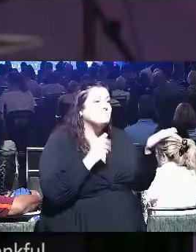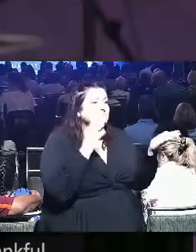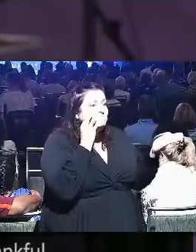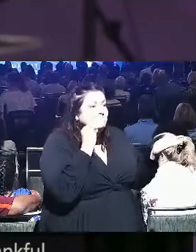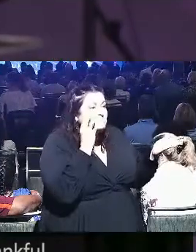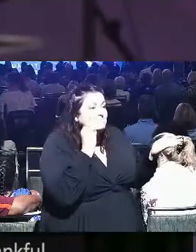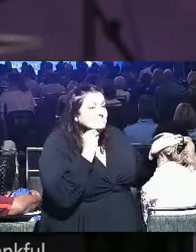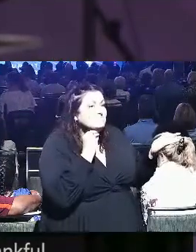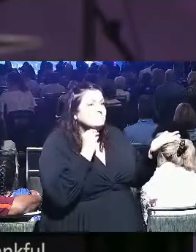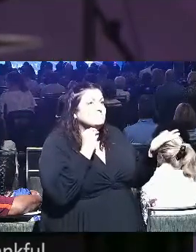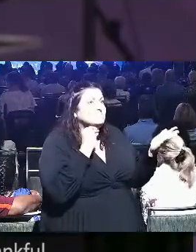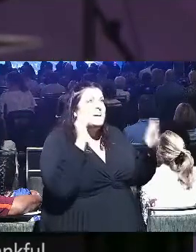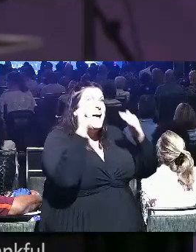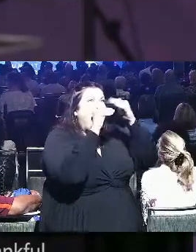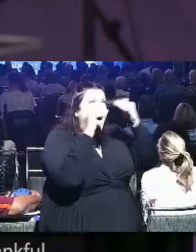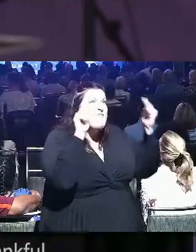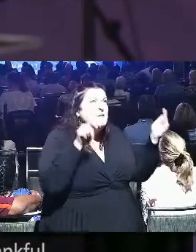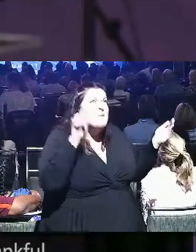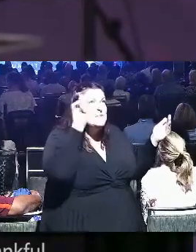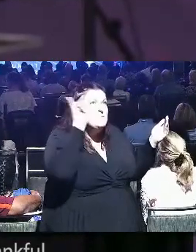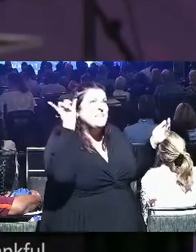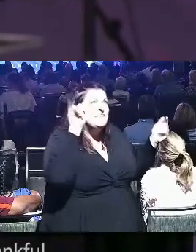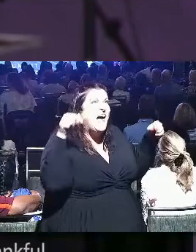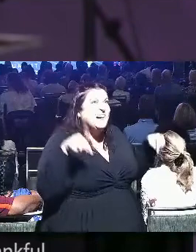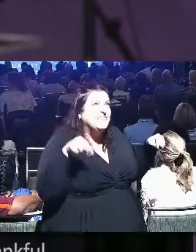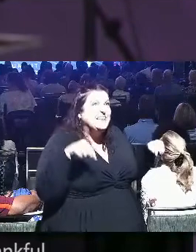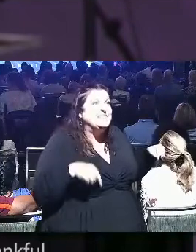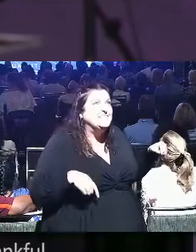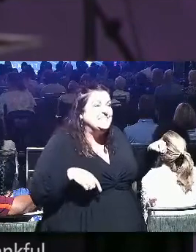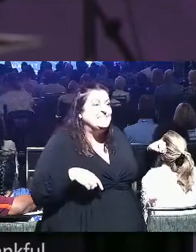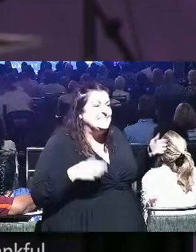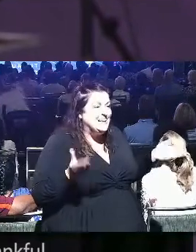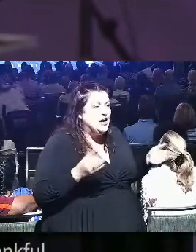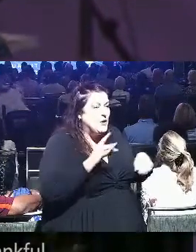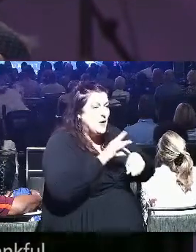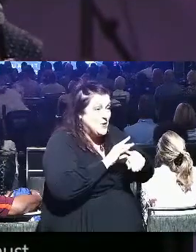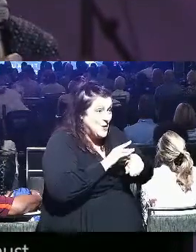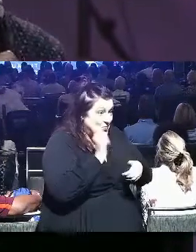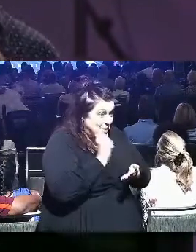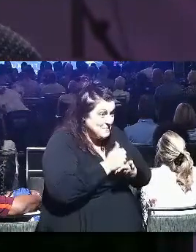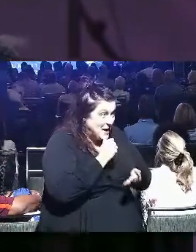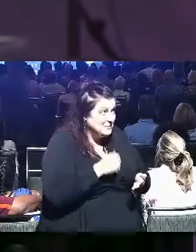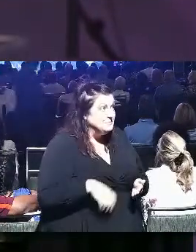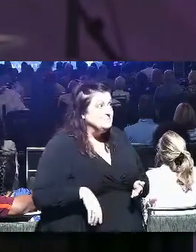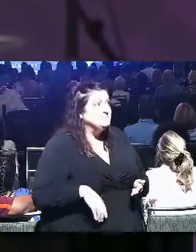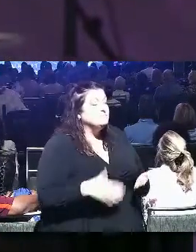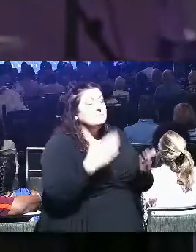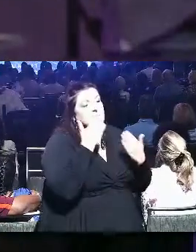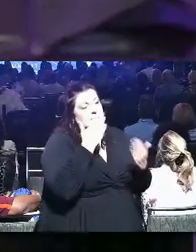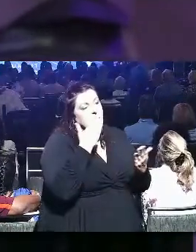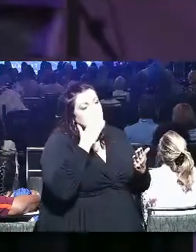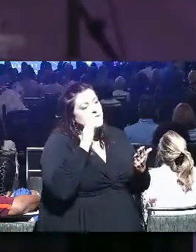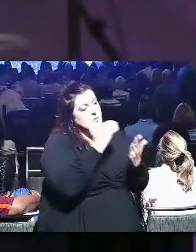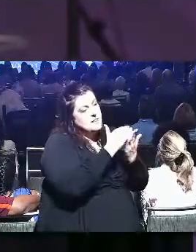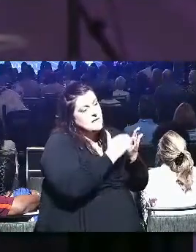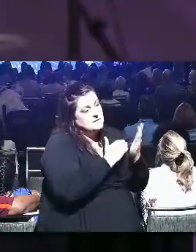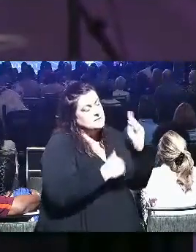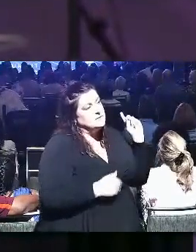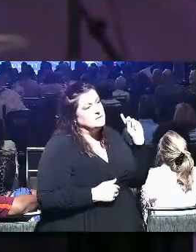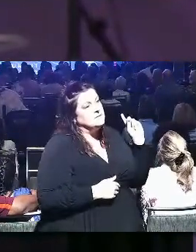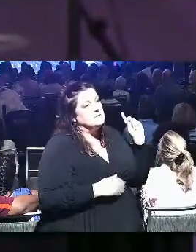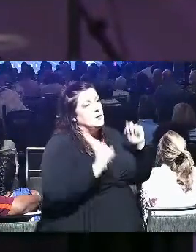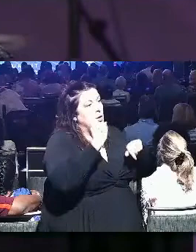experience what heaven must be like here on earth. Amen. Thank you for everybody on that list and the